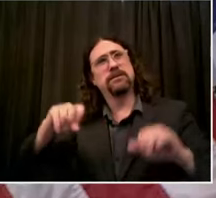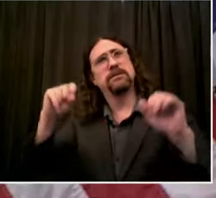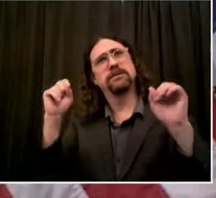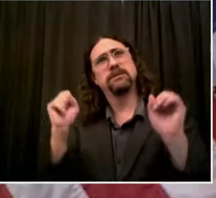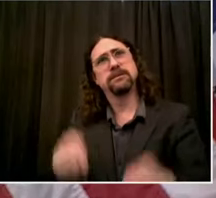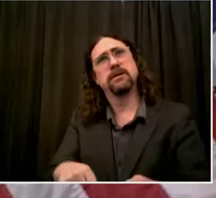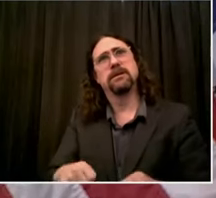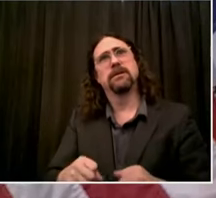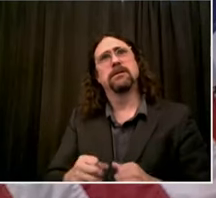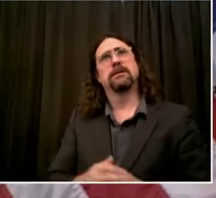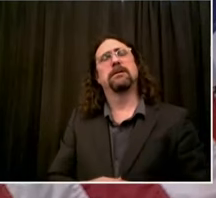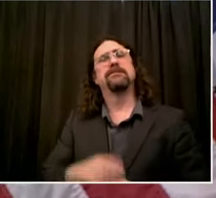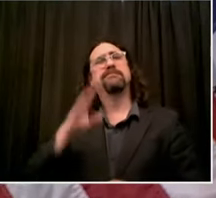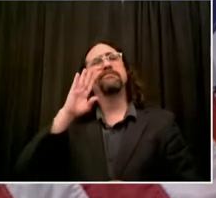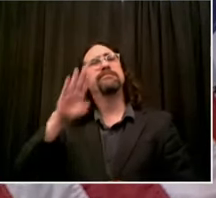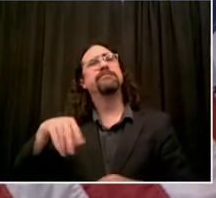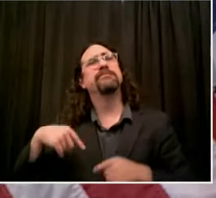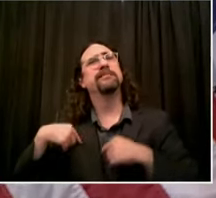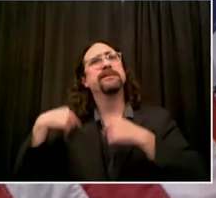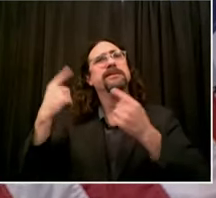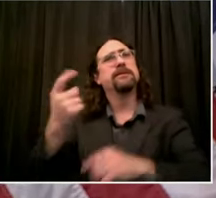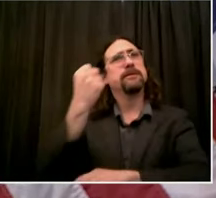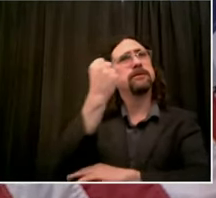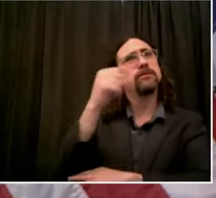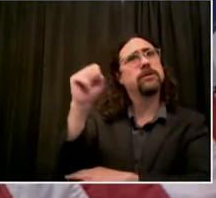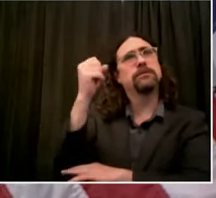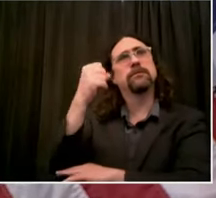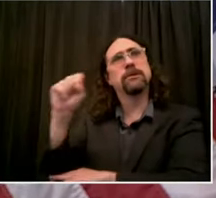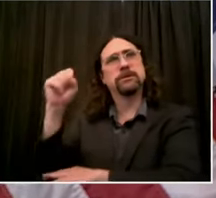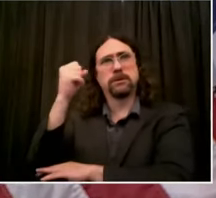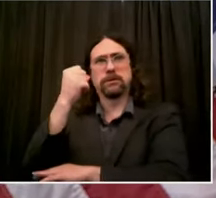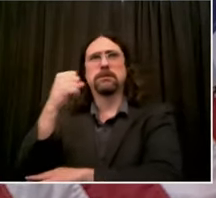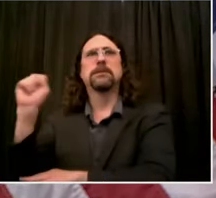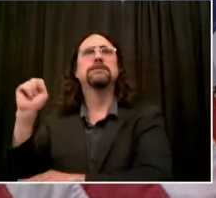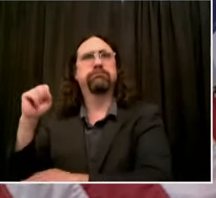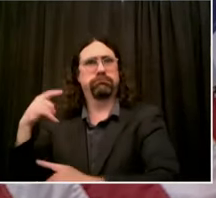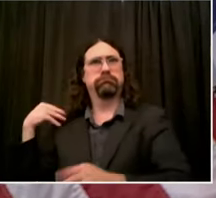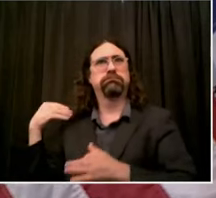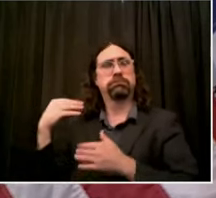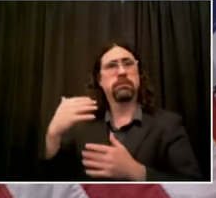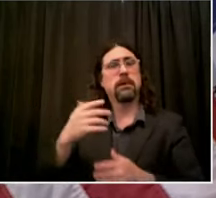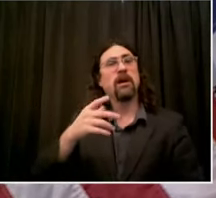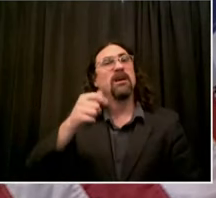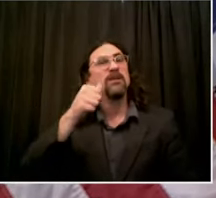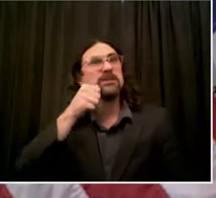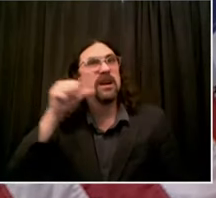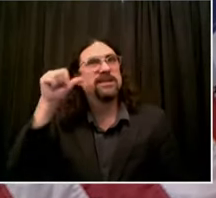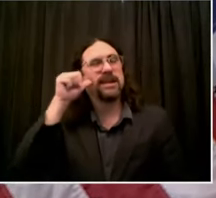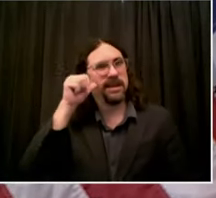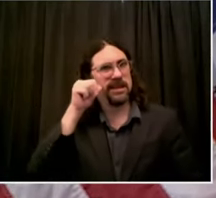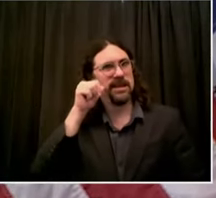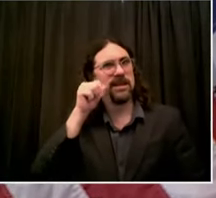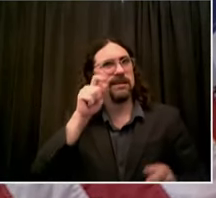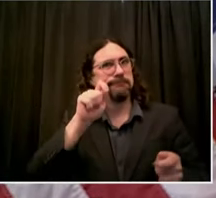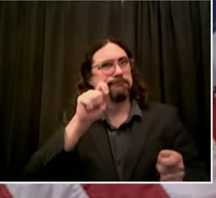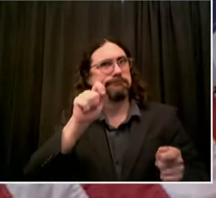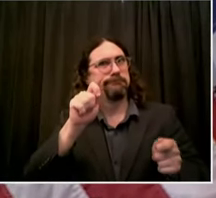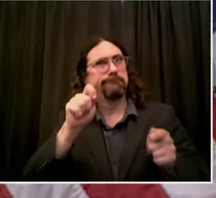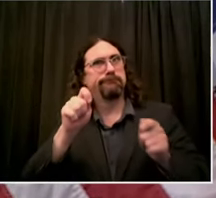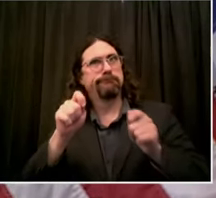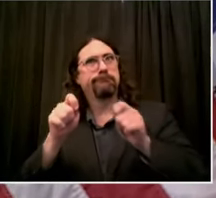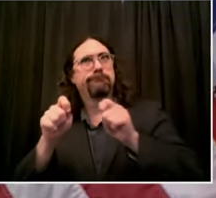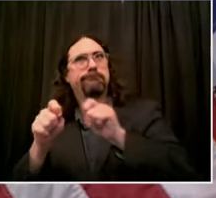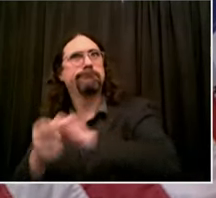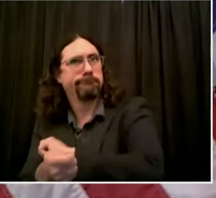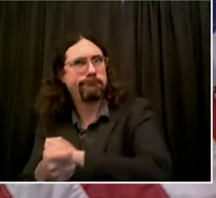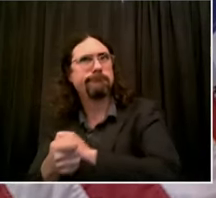to a better time. Just got off the phone with Commissioner Shea and First